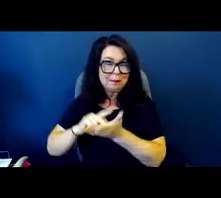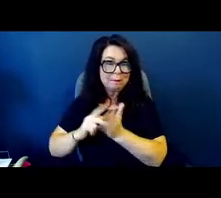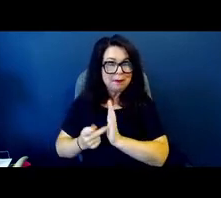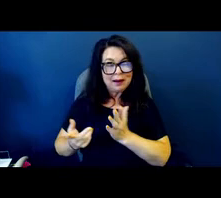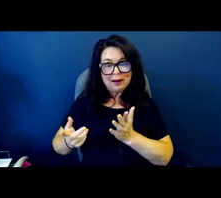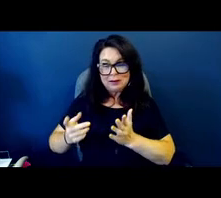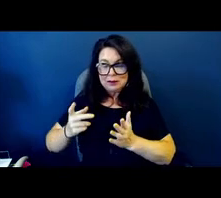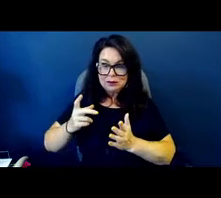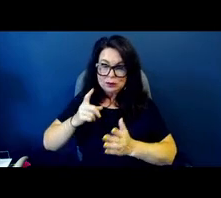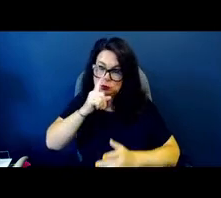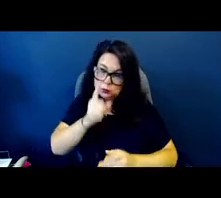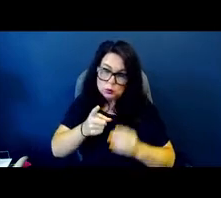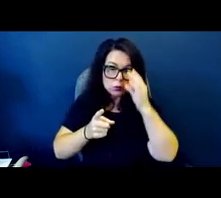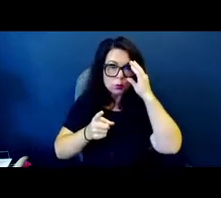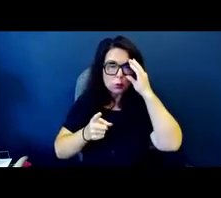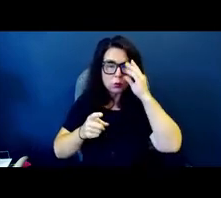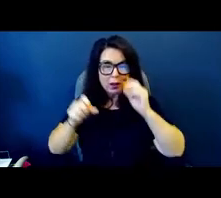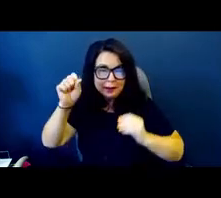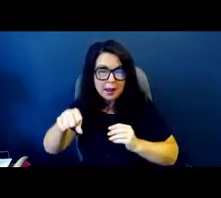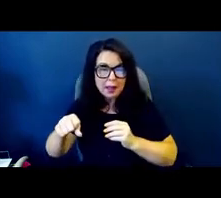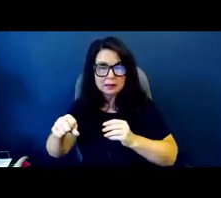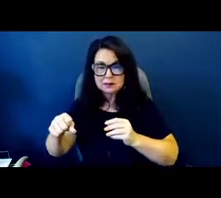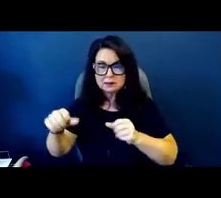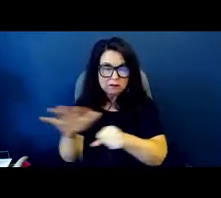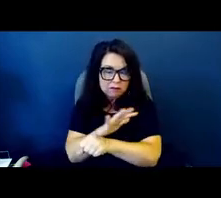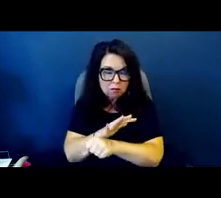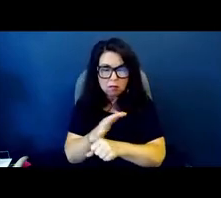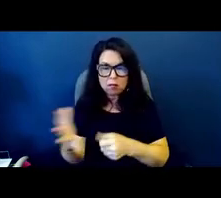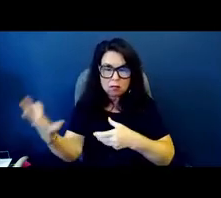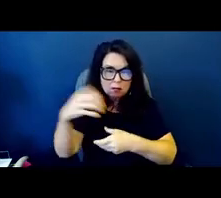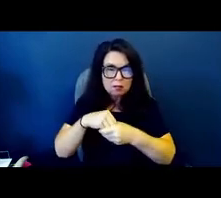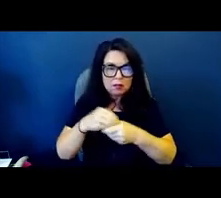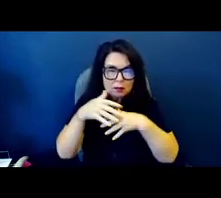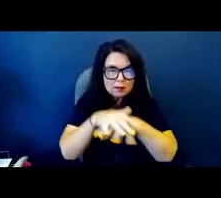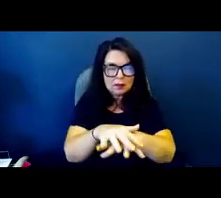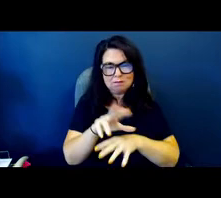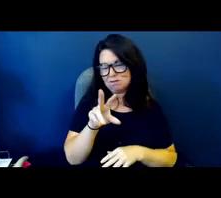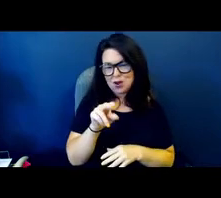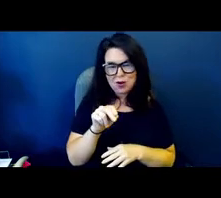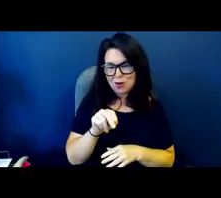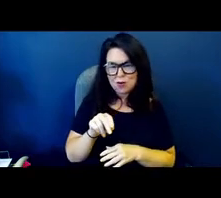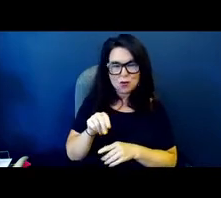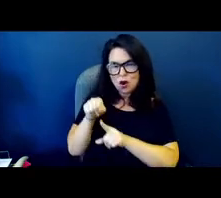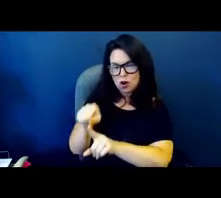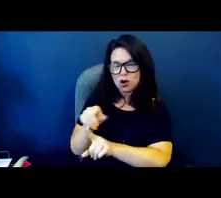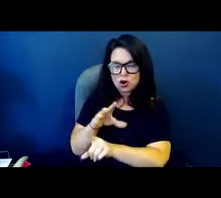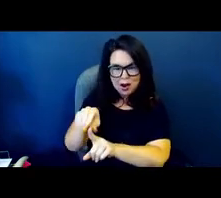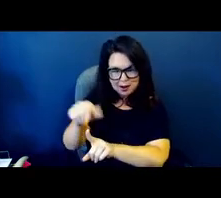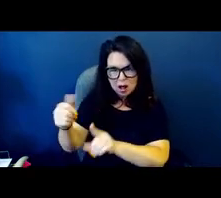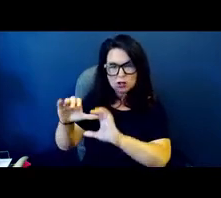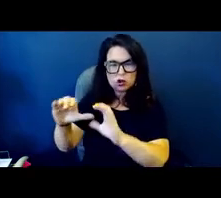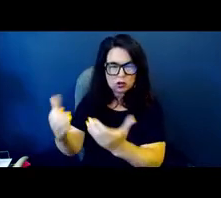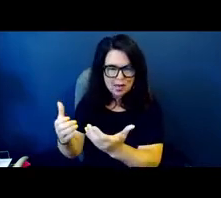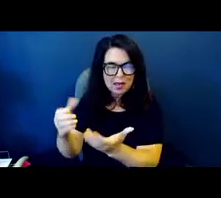inclusion. Most of her and the rest of her classmates were separated and isolated, and that